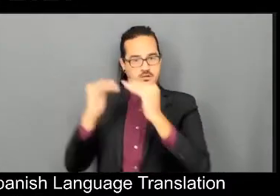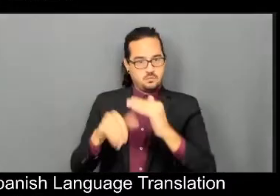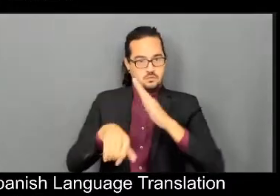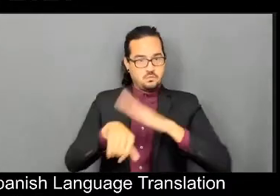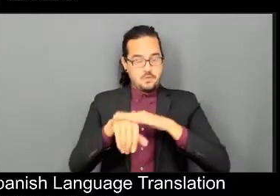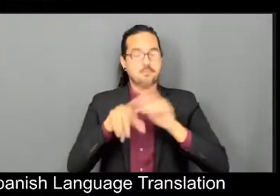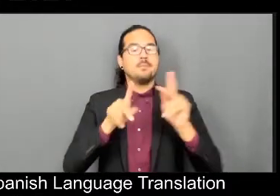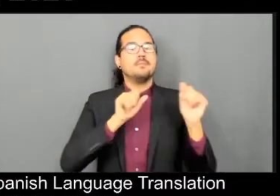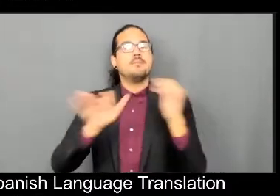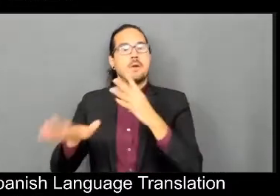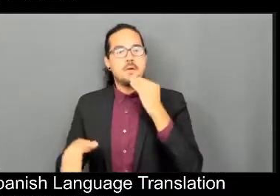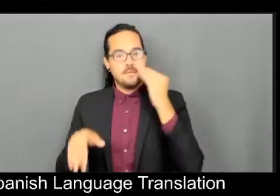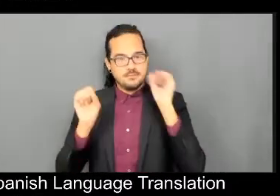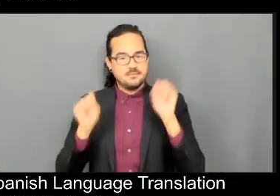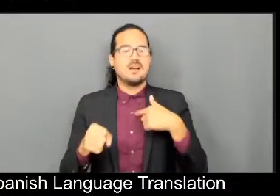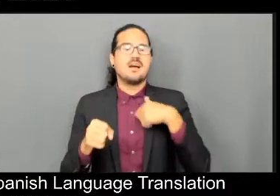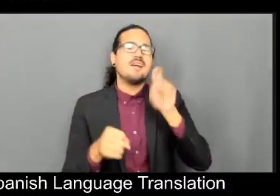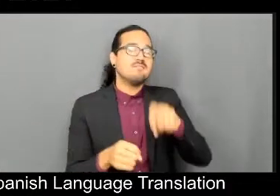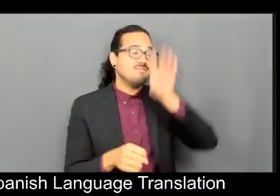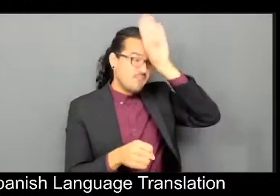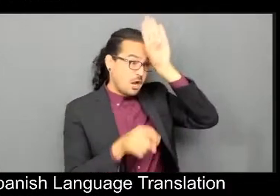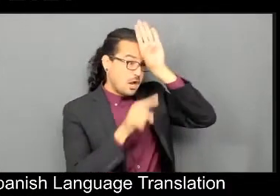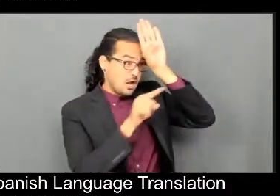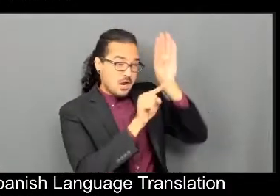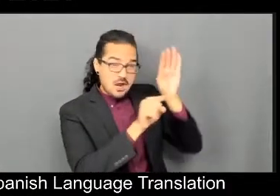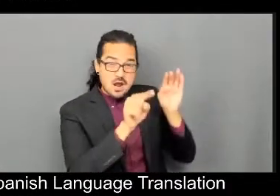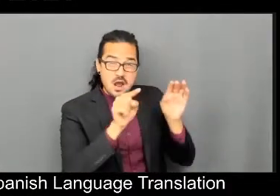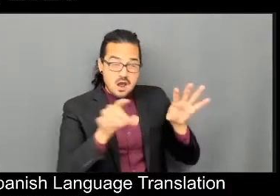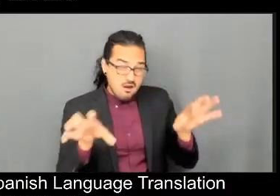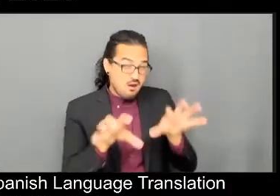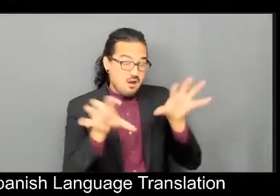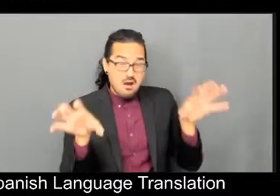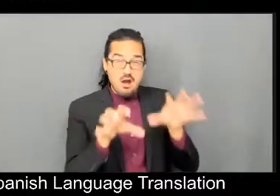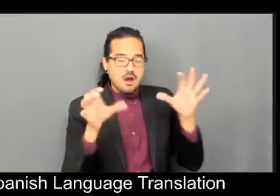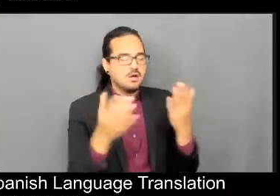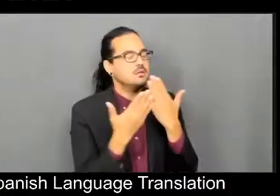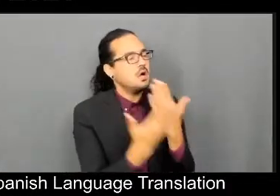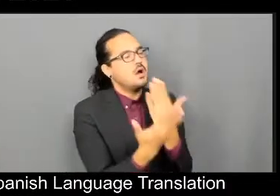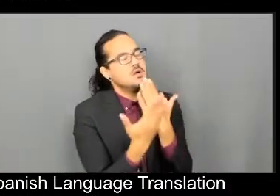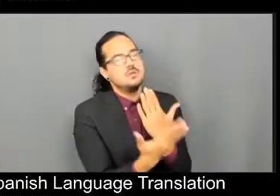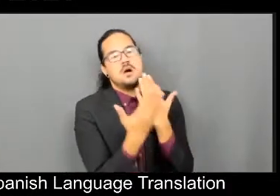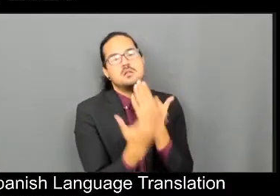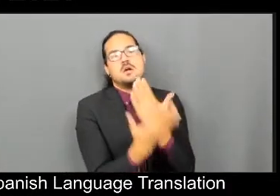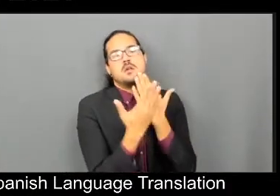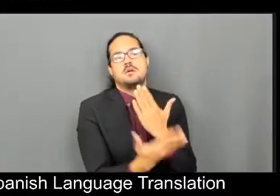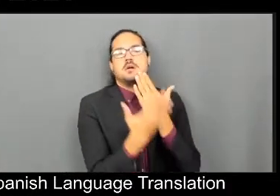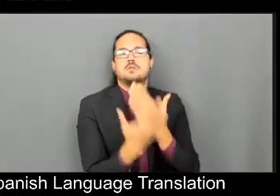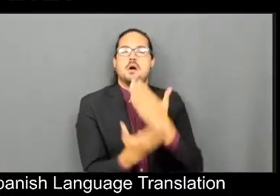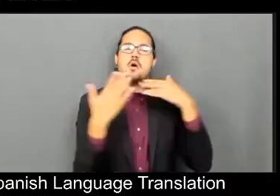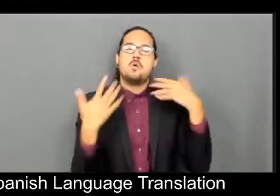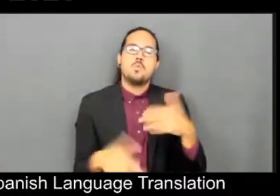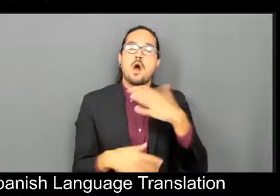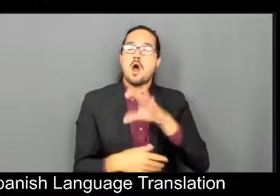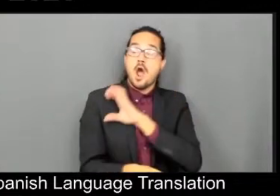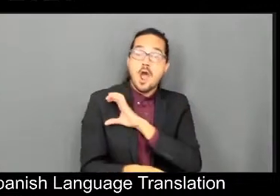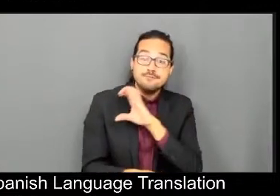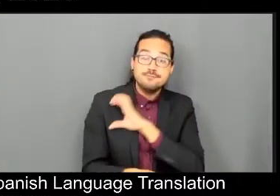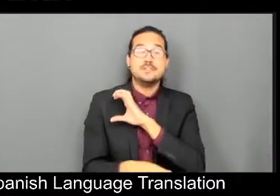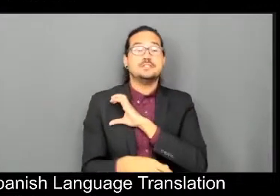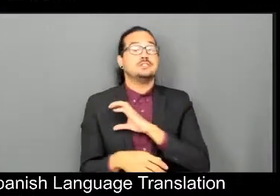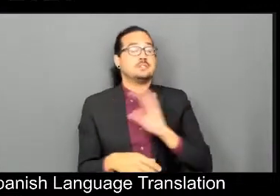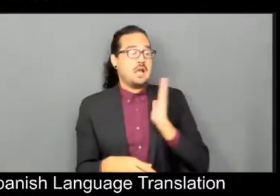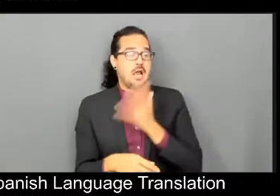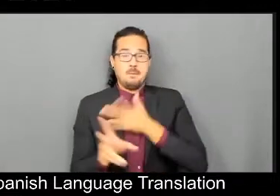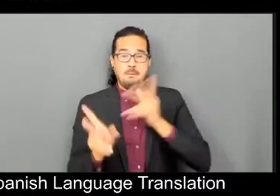point, the incident management team that's been working with us hand in hand, our law enforcement partners. This has been a team effort. I also